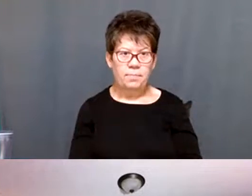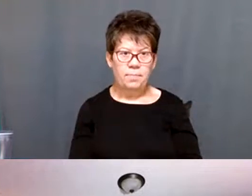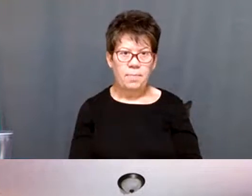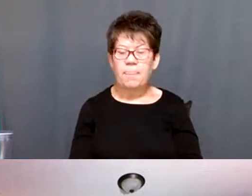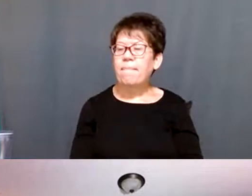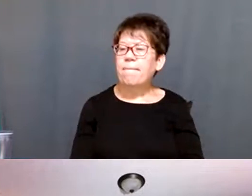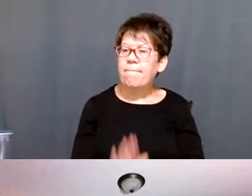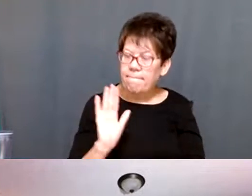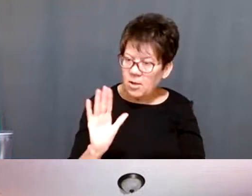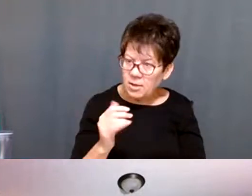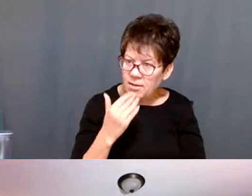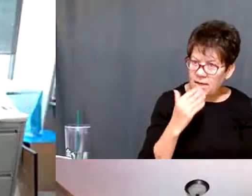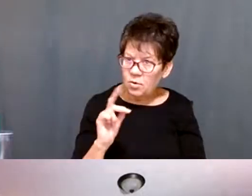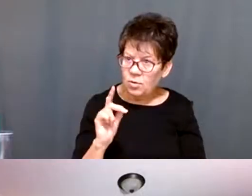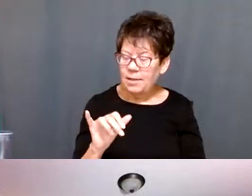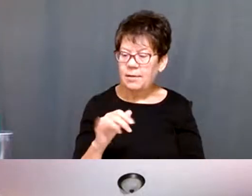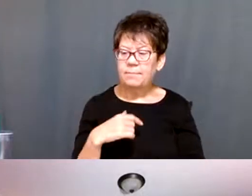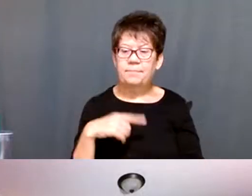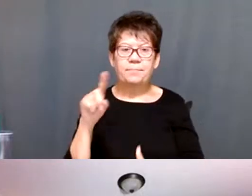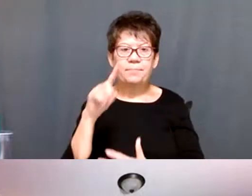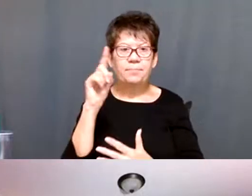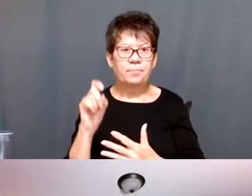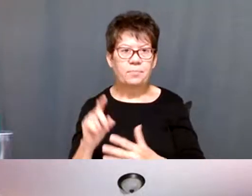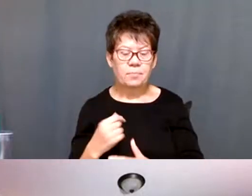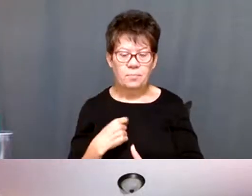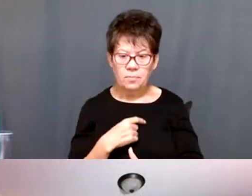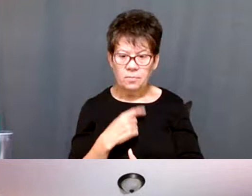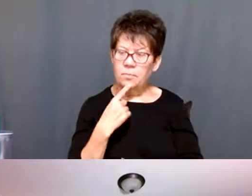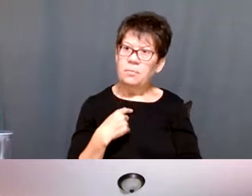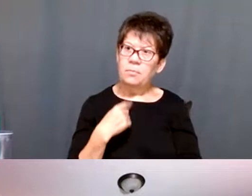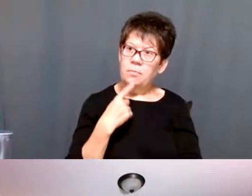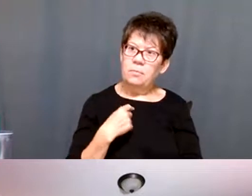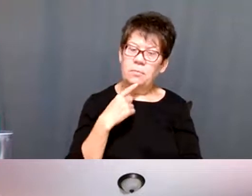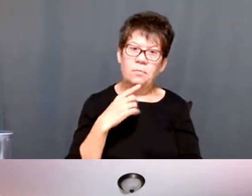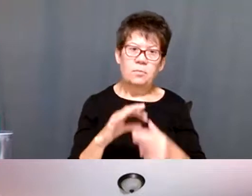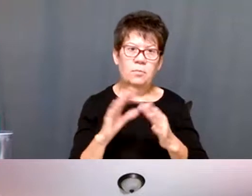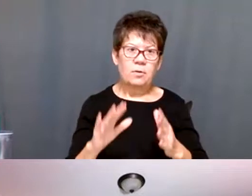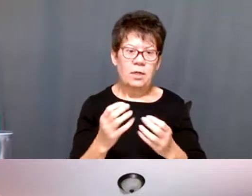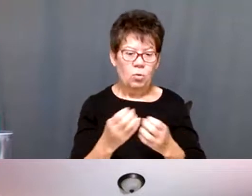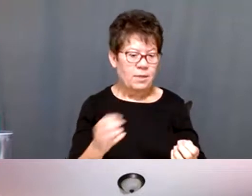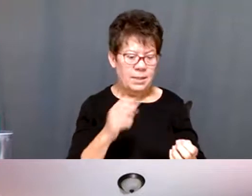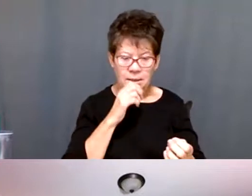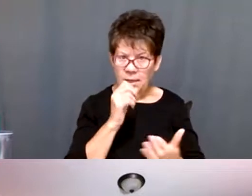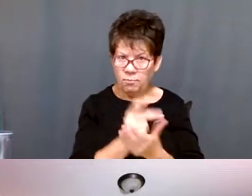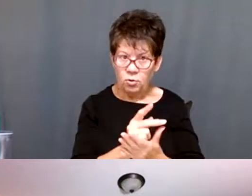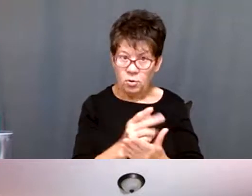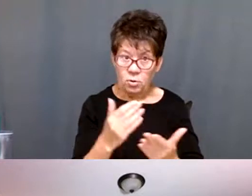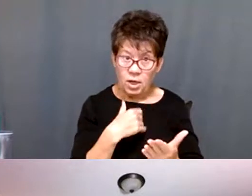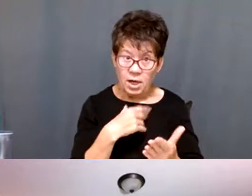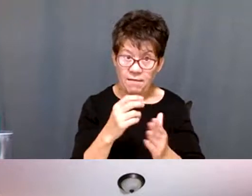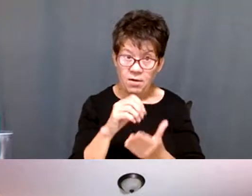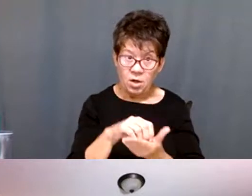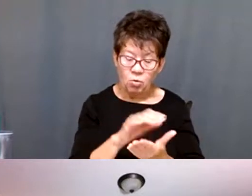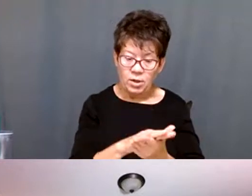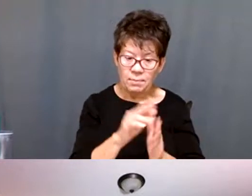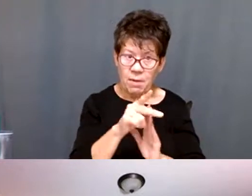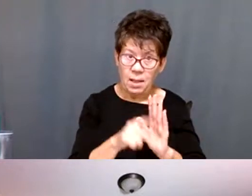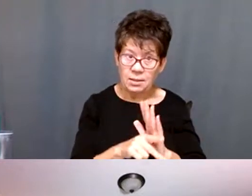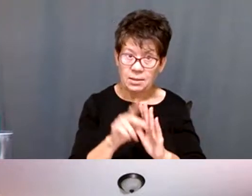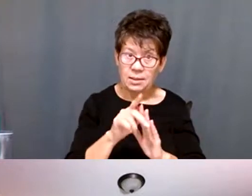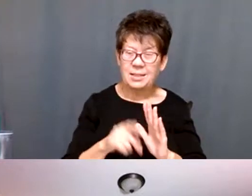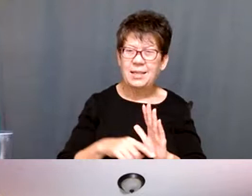Great. Thank you very much, Kelly. We got a question also. We are consistently told by service coordinators that equipment is not approved. Is there a written policy on this? We're going to take this